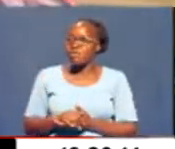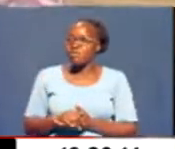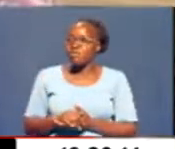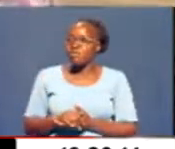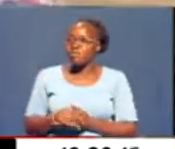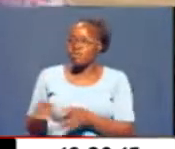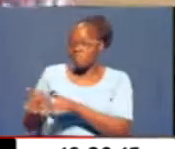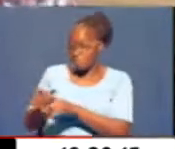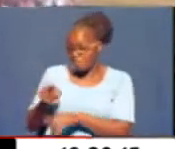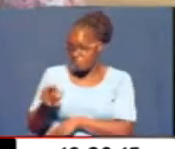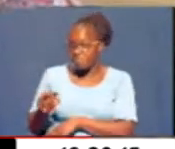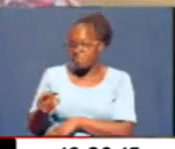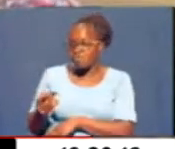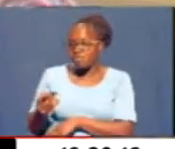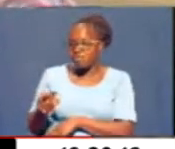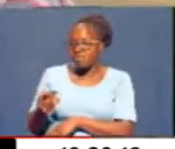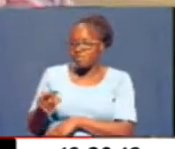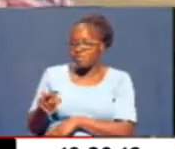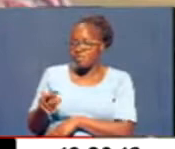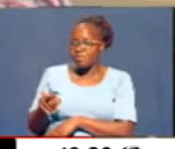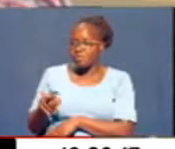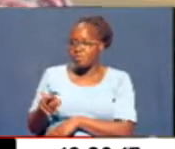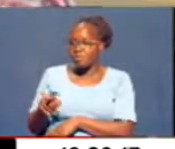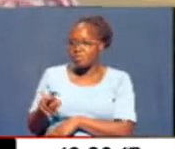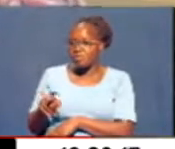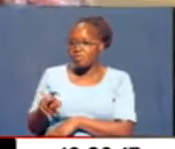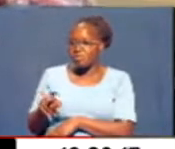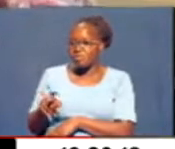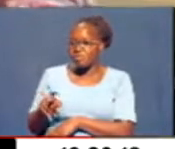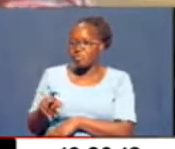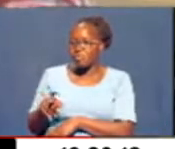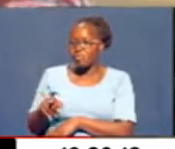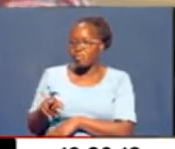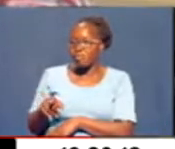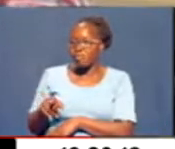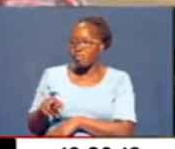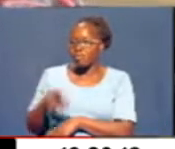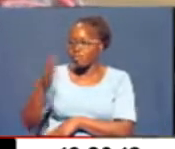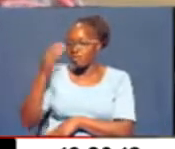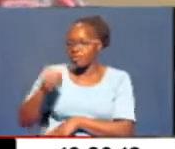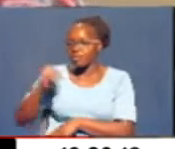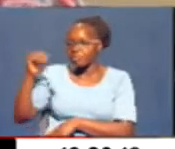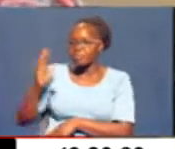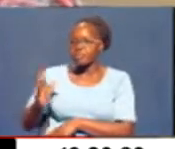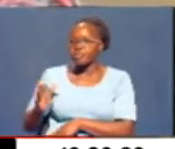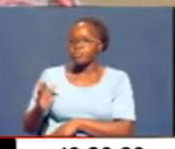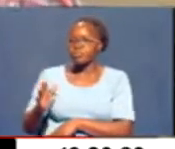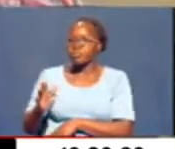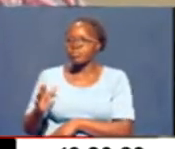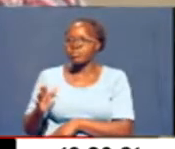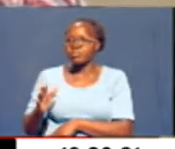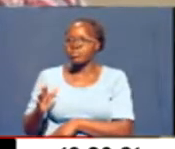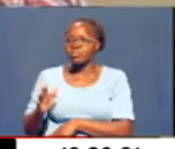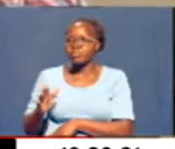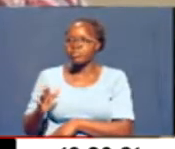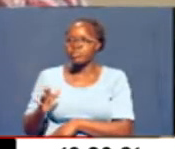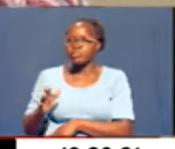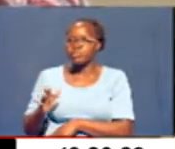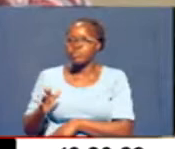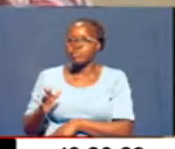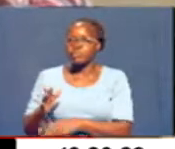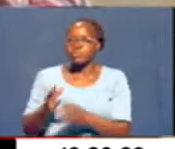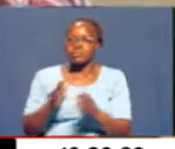to you, what do you make of this new emerging trend? Why are politicians increasingly becoming